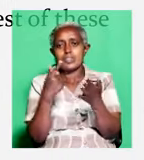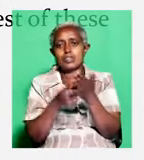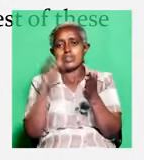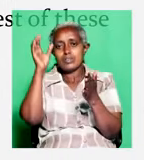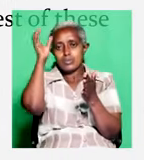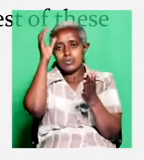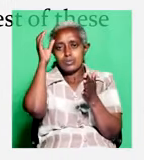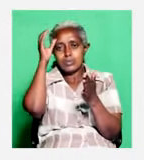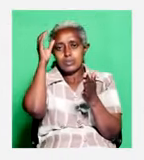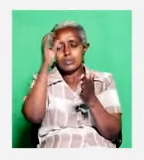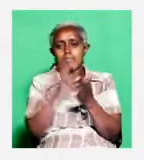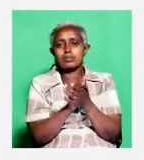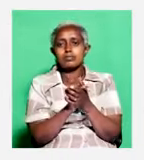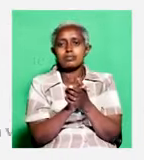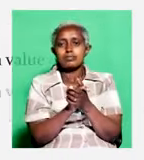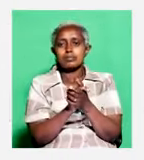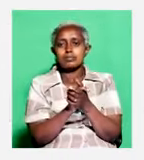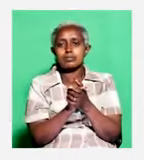concept.